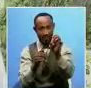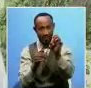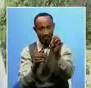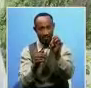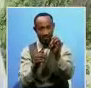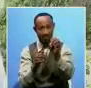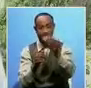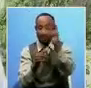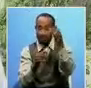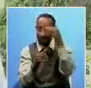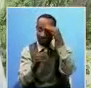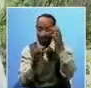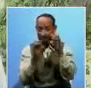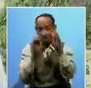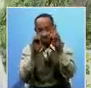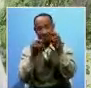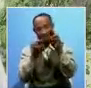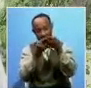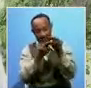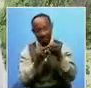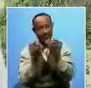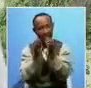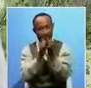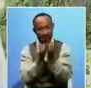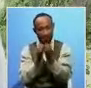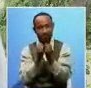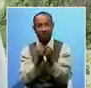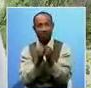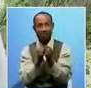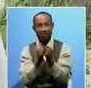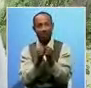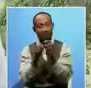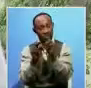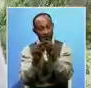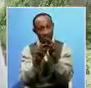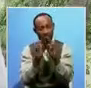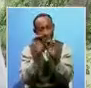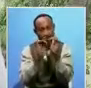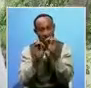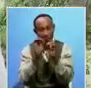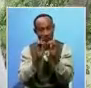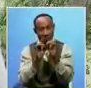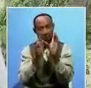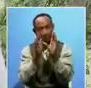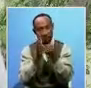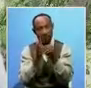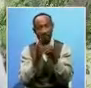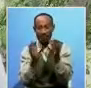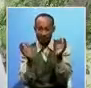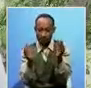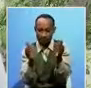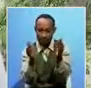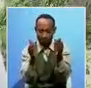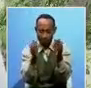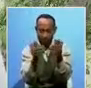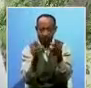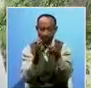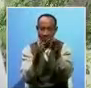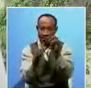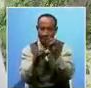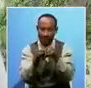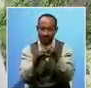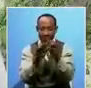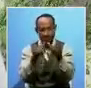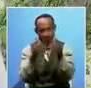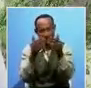together and find a solution, including ourselves maybe, to say, Let's reorganize this process. Let's find time. Let's give it